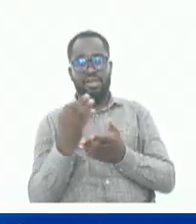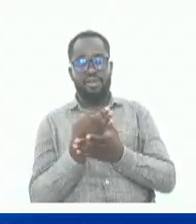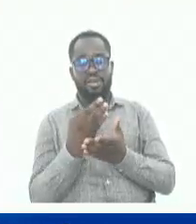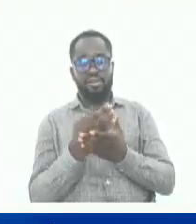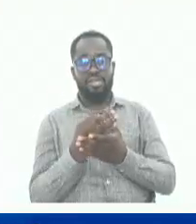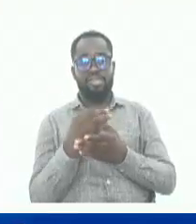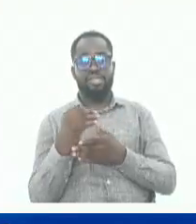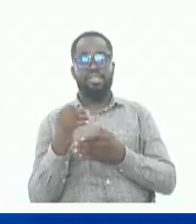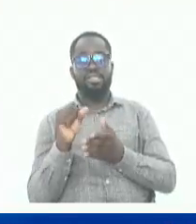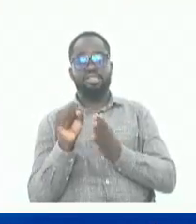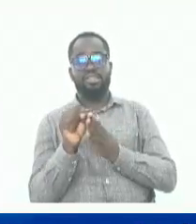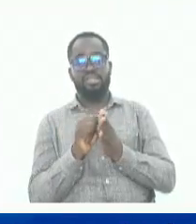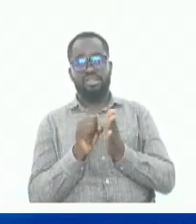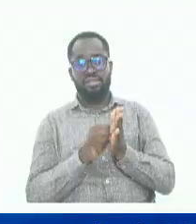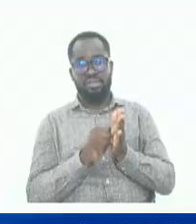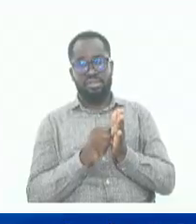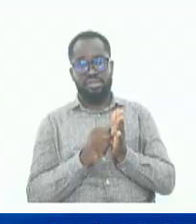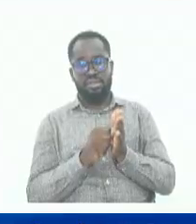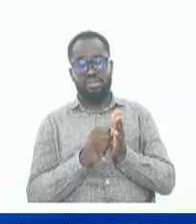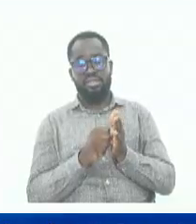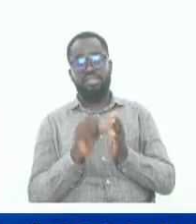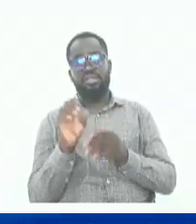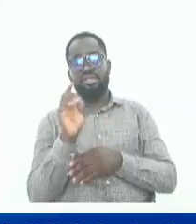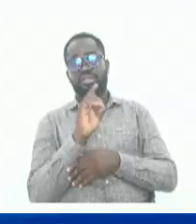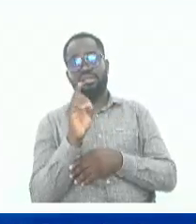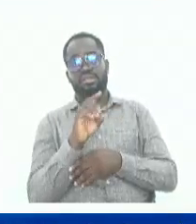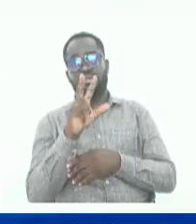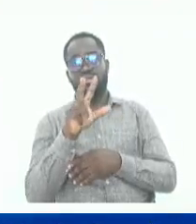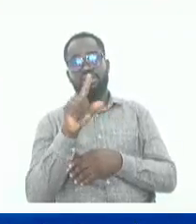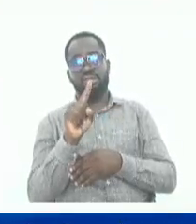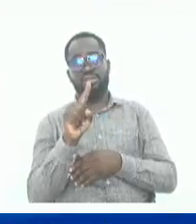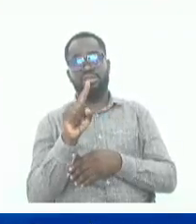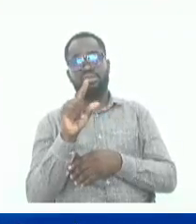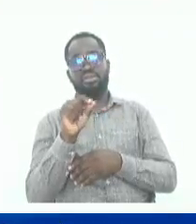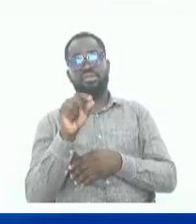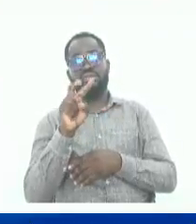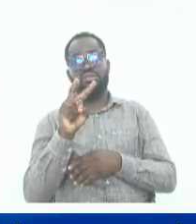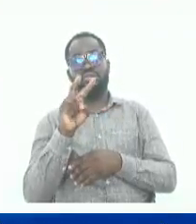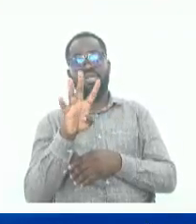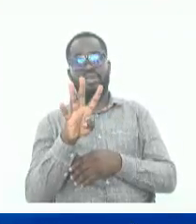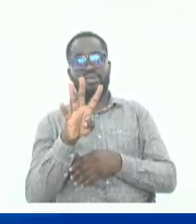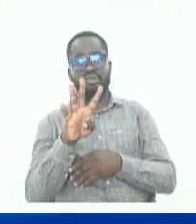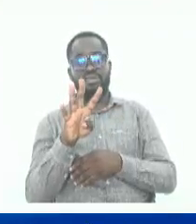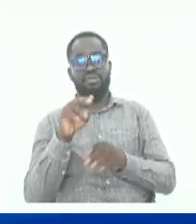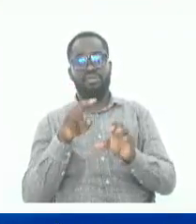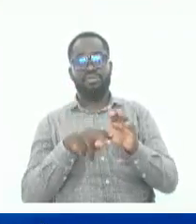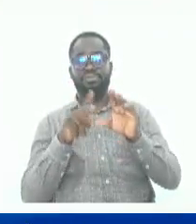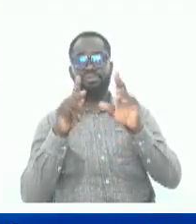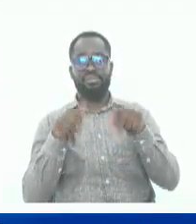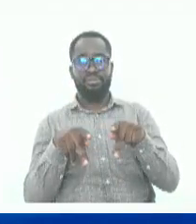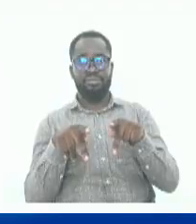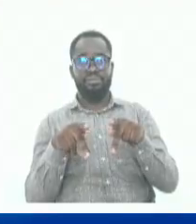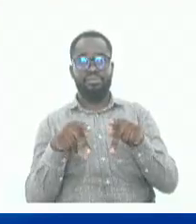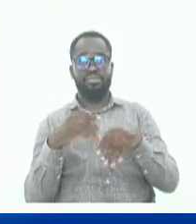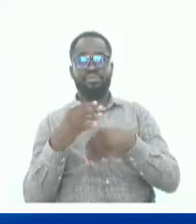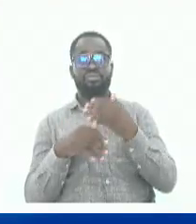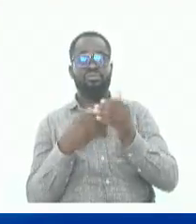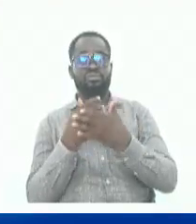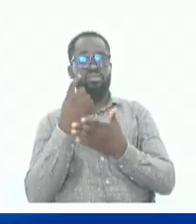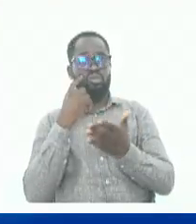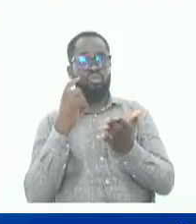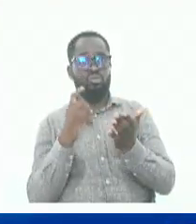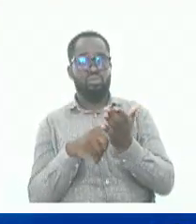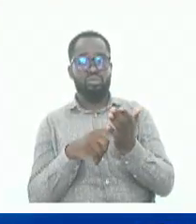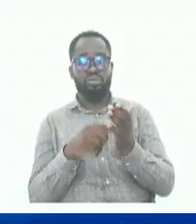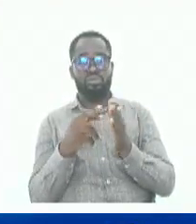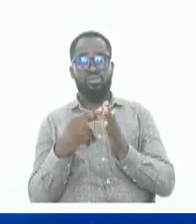report for the year ended December 31st, 2024. Mr. Chairman, being cognizant of the fact that